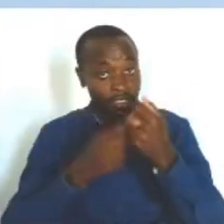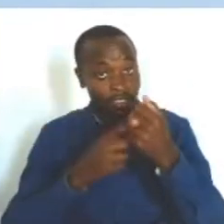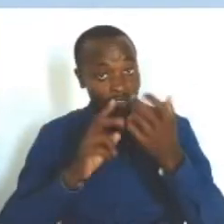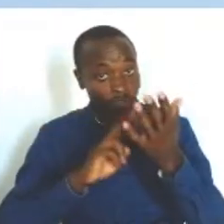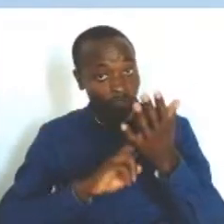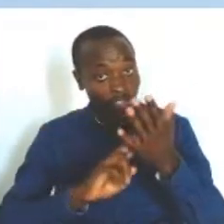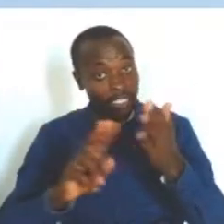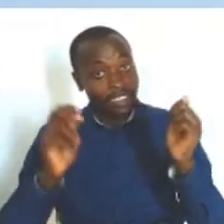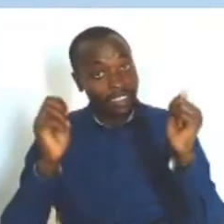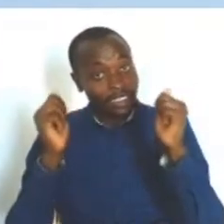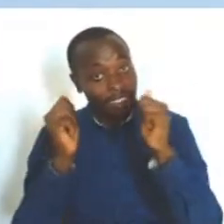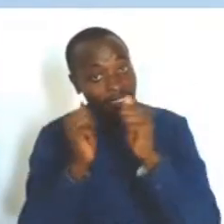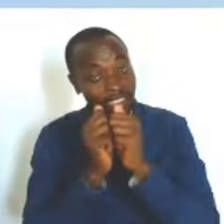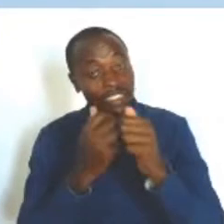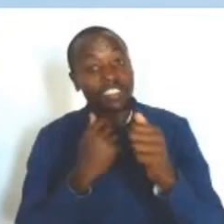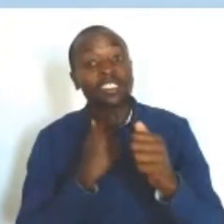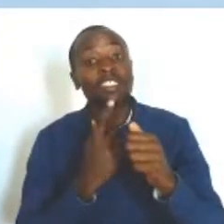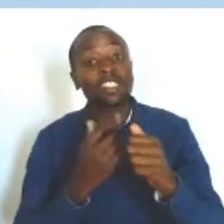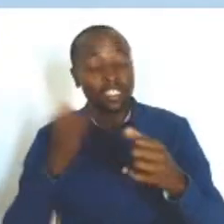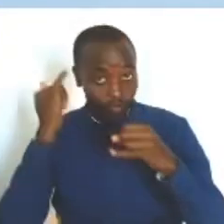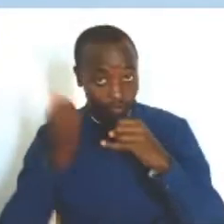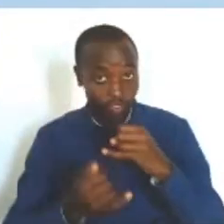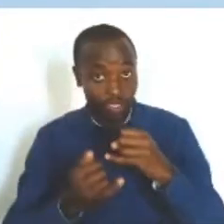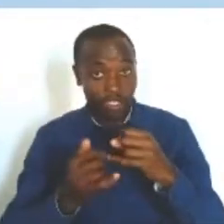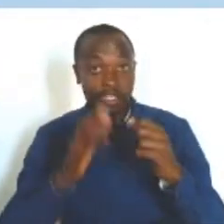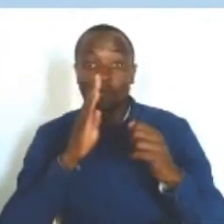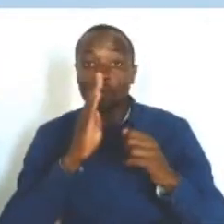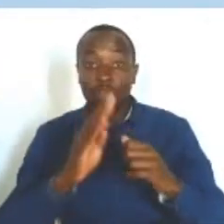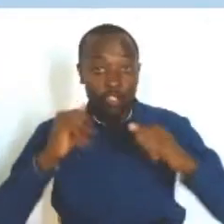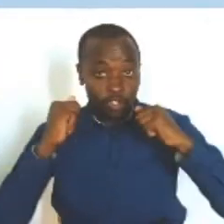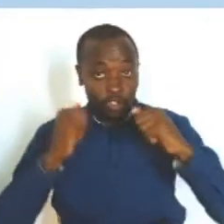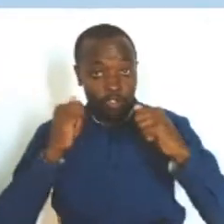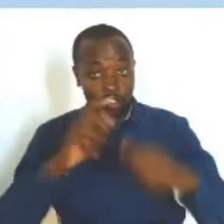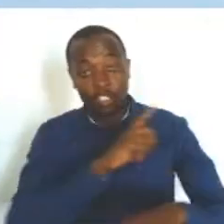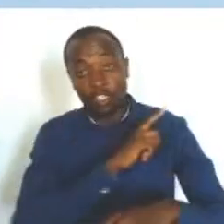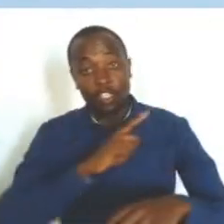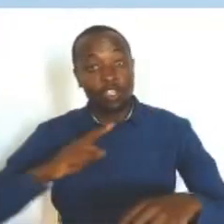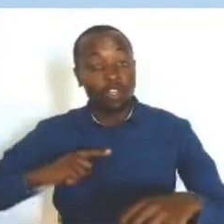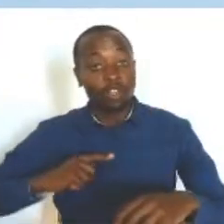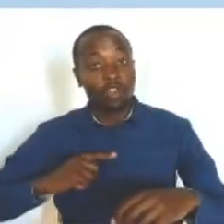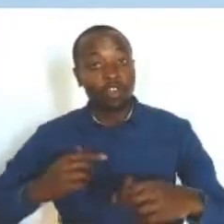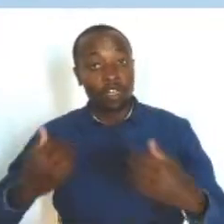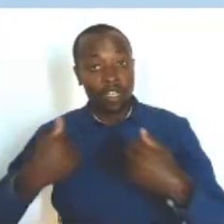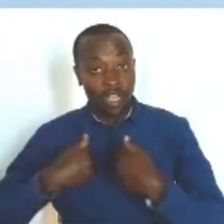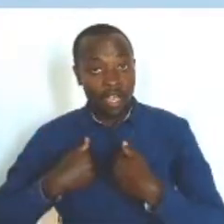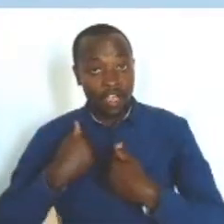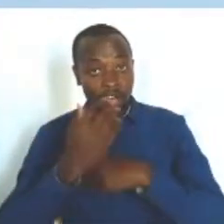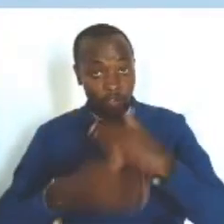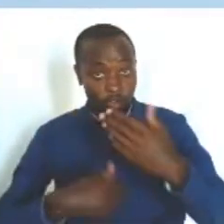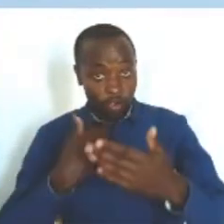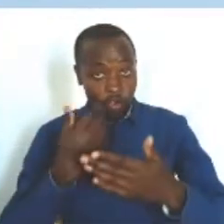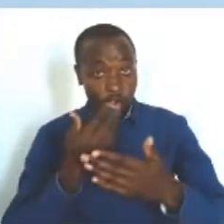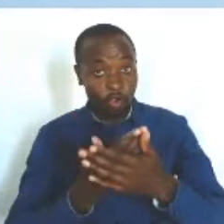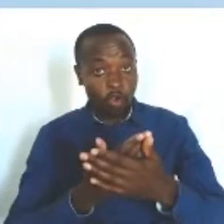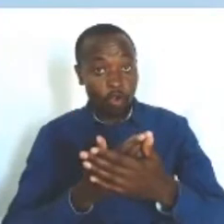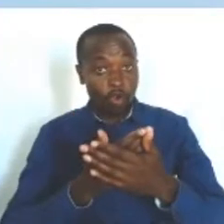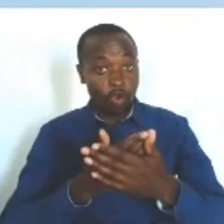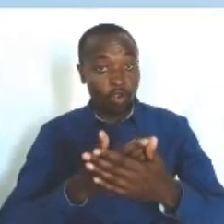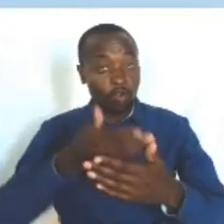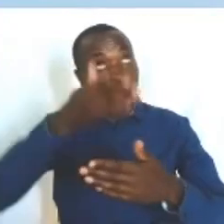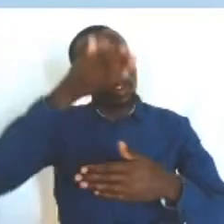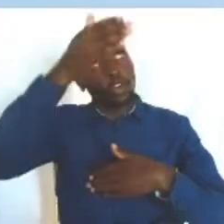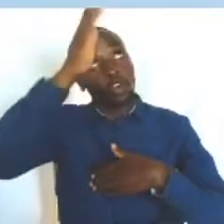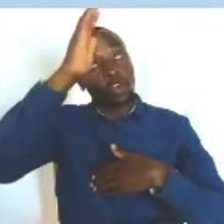finally, be strong in the Lord and in his mighty power. Put on the full armor of God so that you can